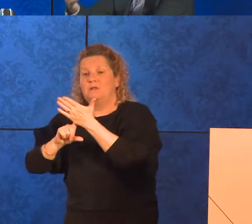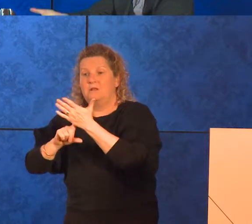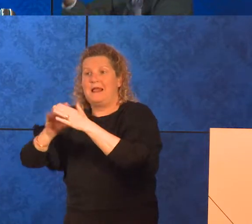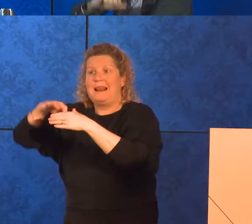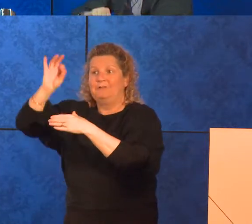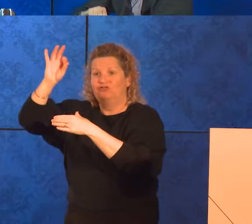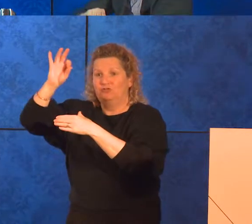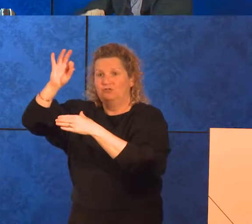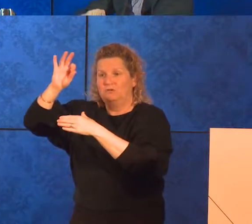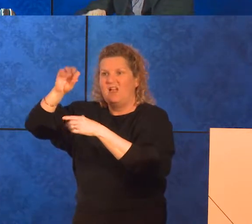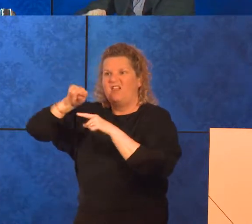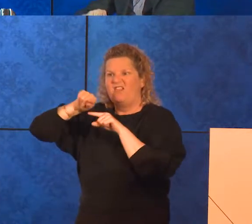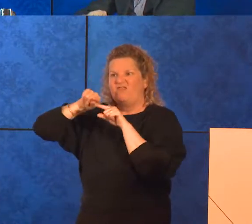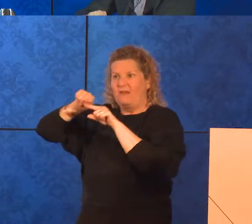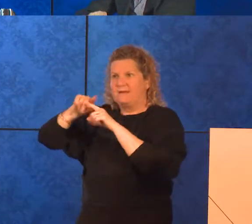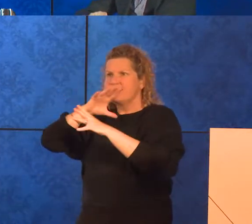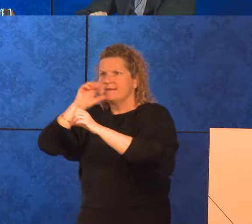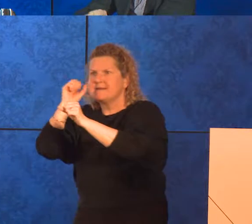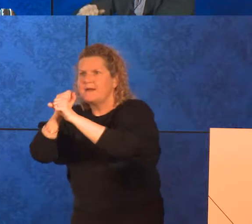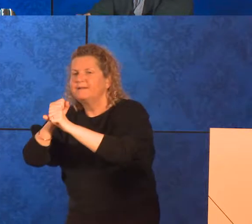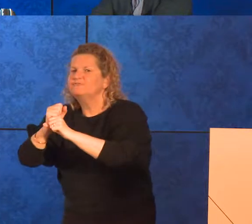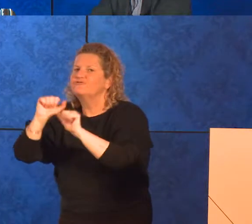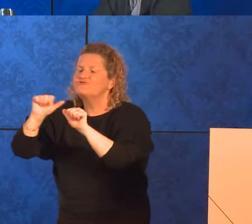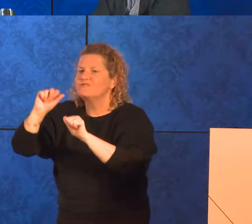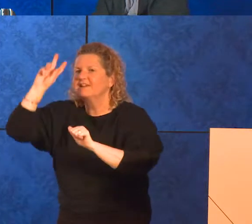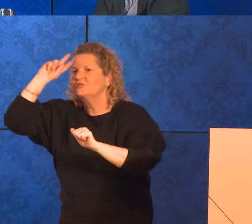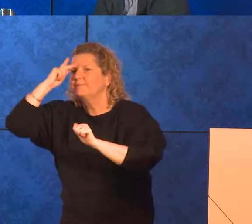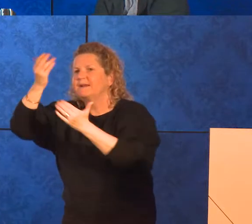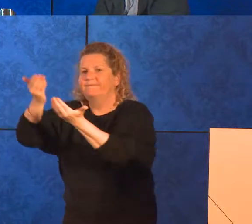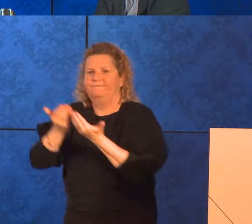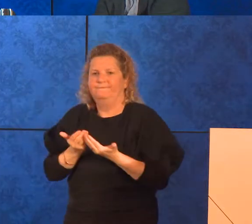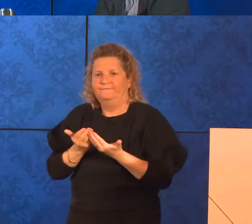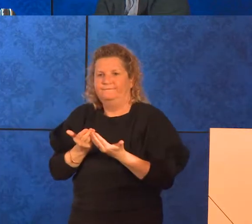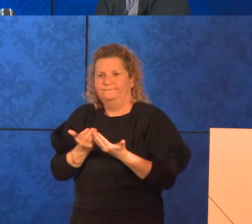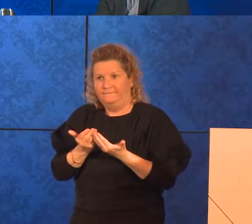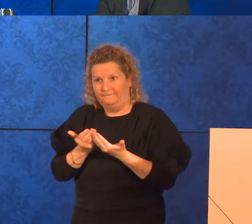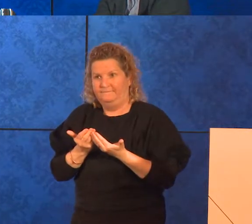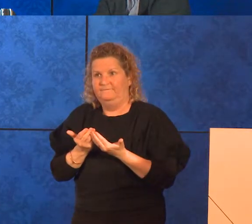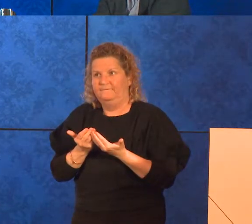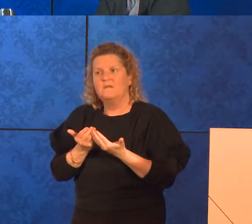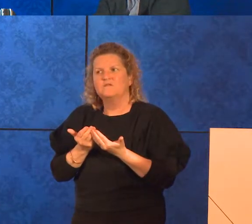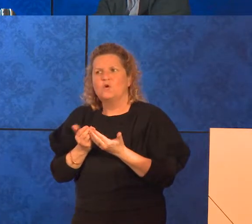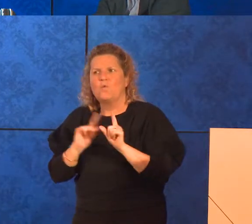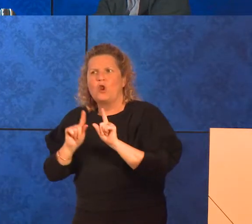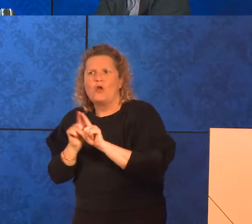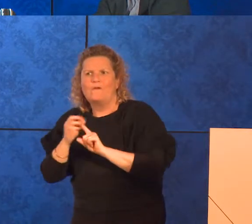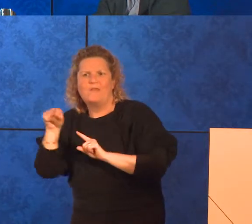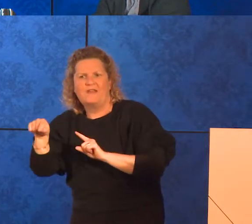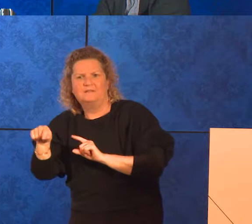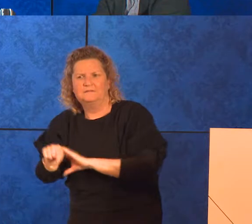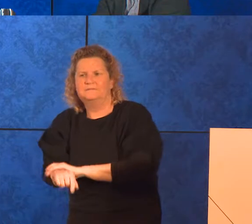they secured a backflip from the government over that recommendation. And so I think the lesson out of that was,